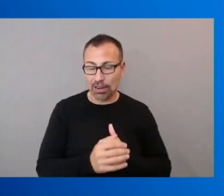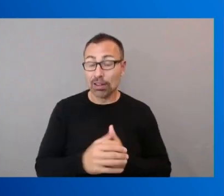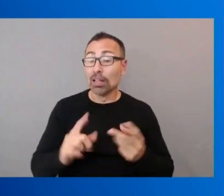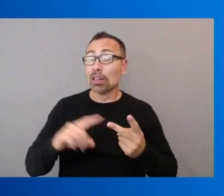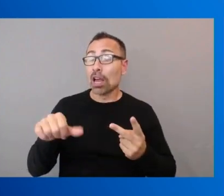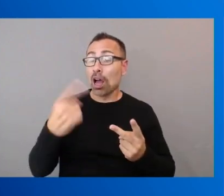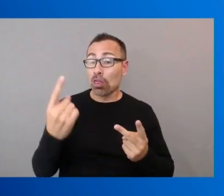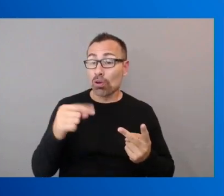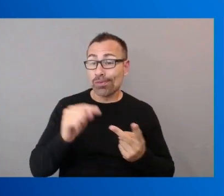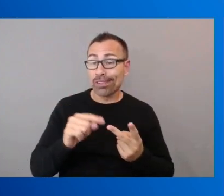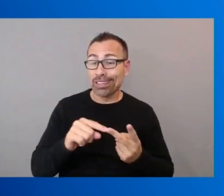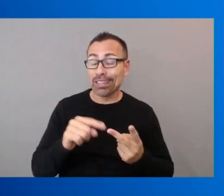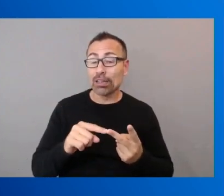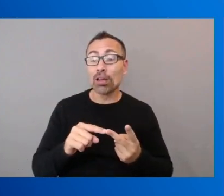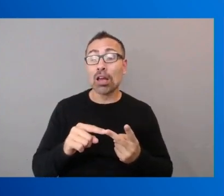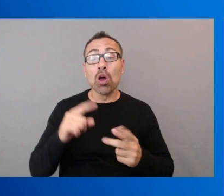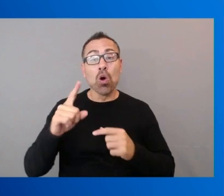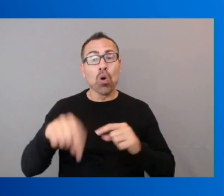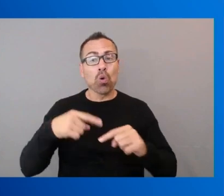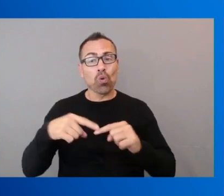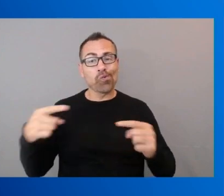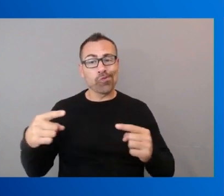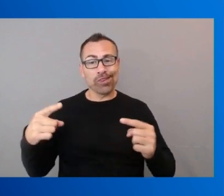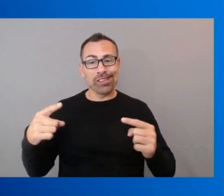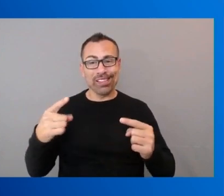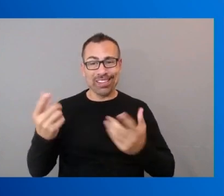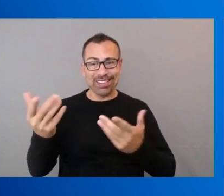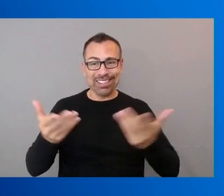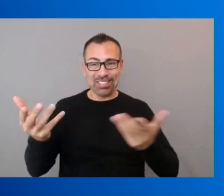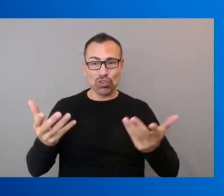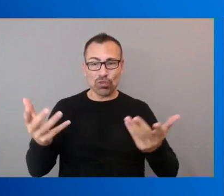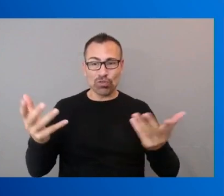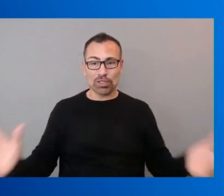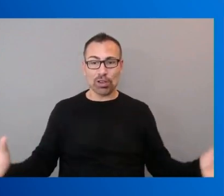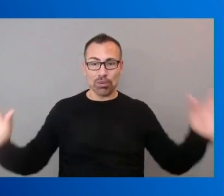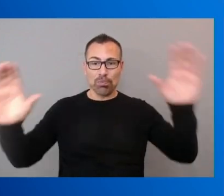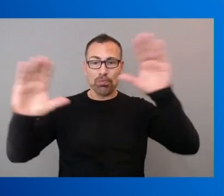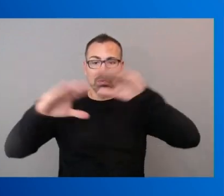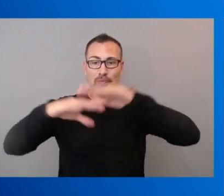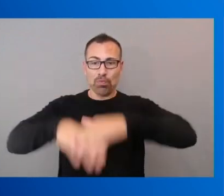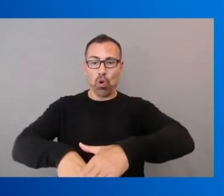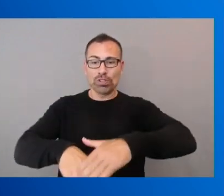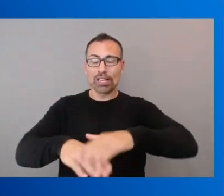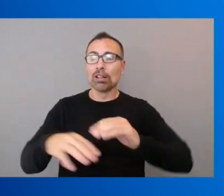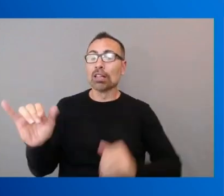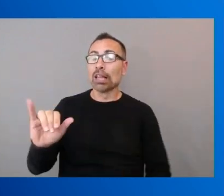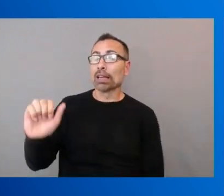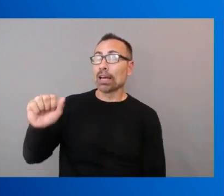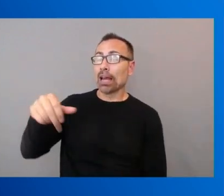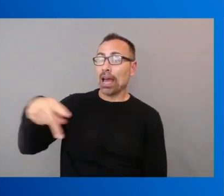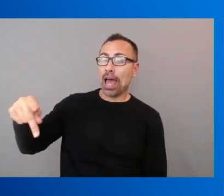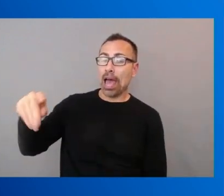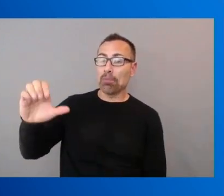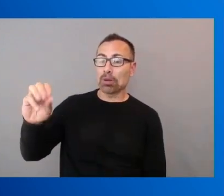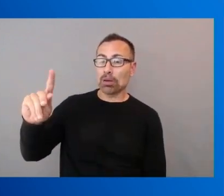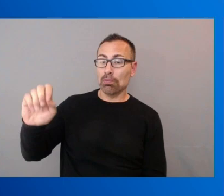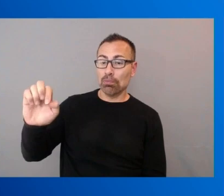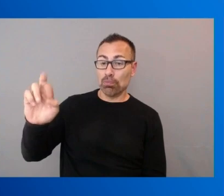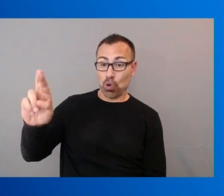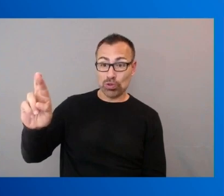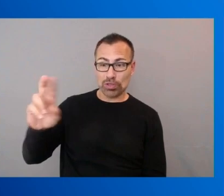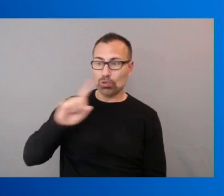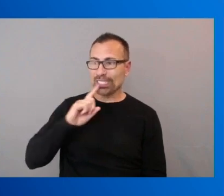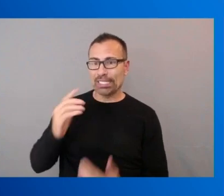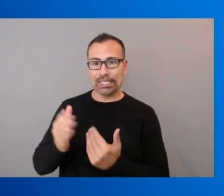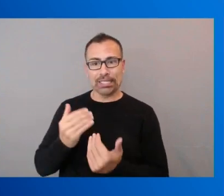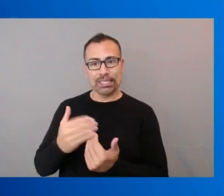is what happens when composing these services together in new experiences. So you have things like App Composer, which have made it super easy to pull it together. But